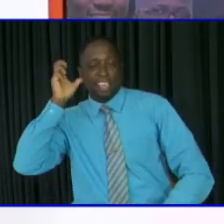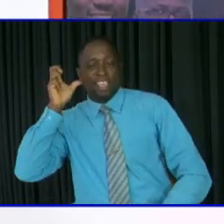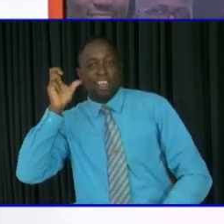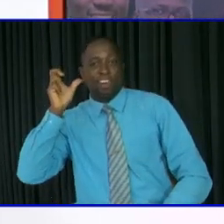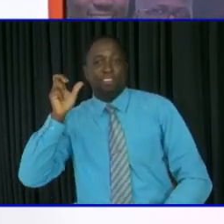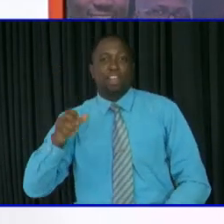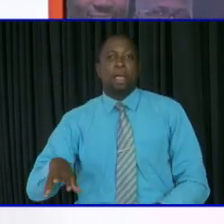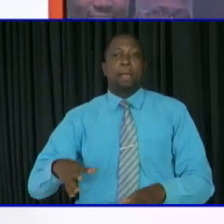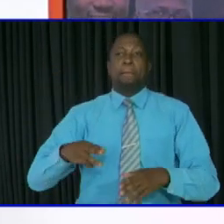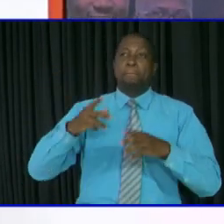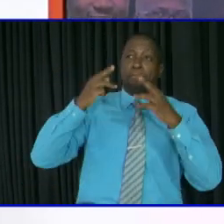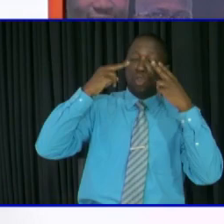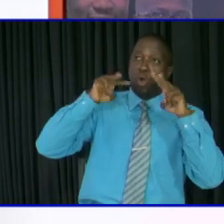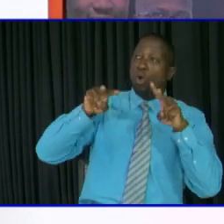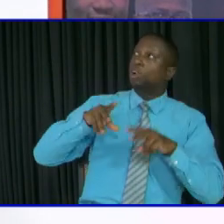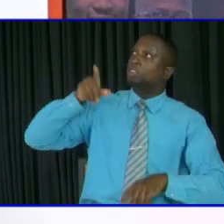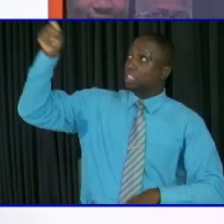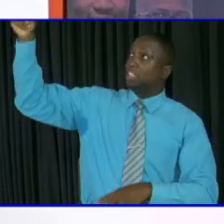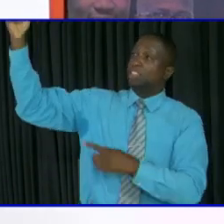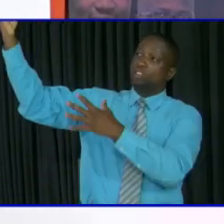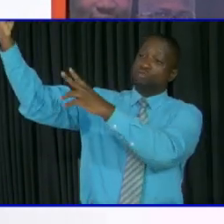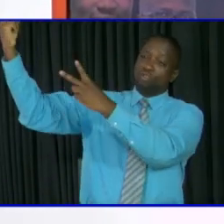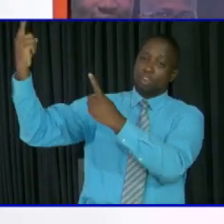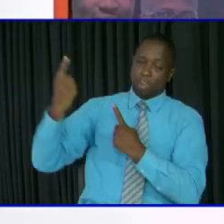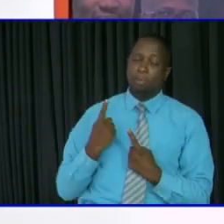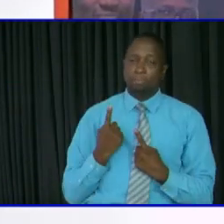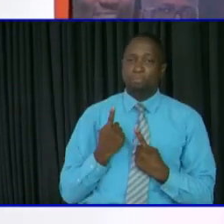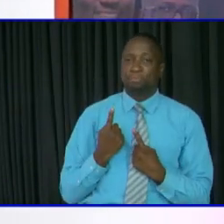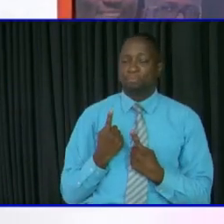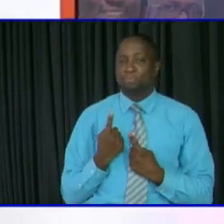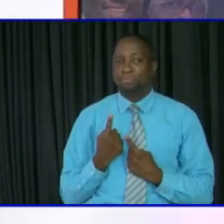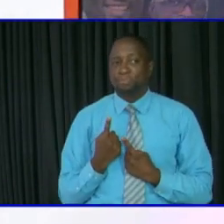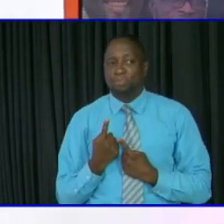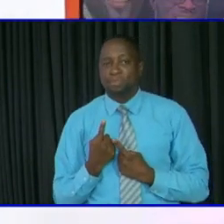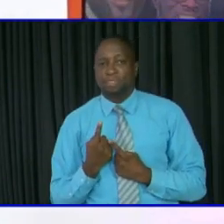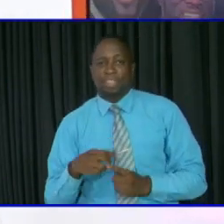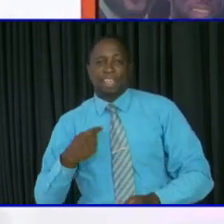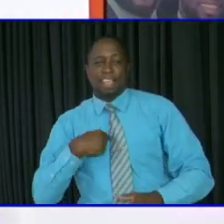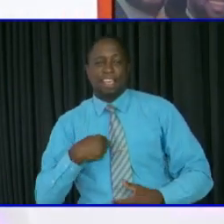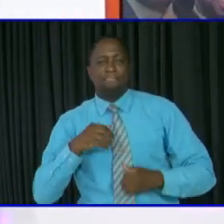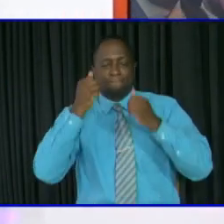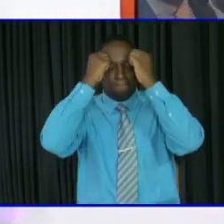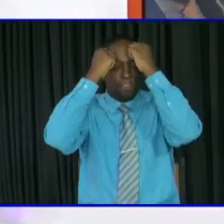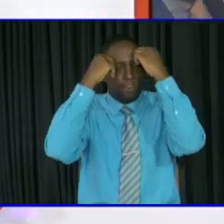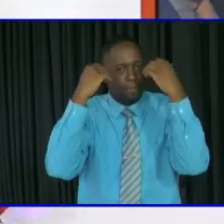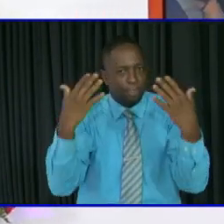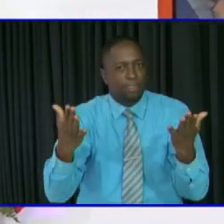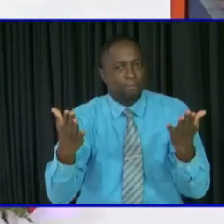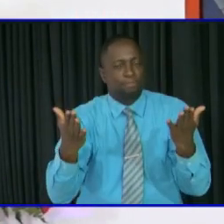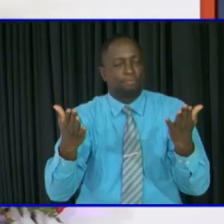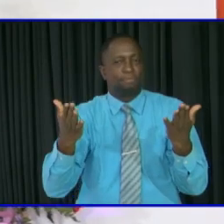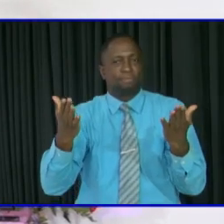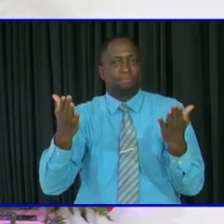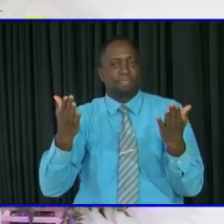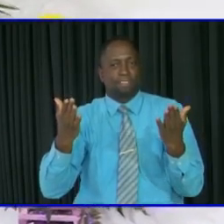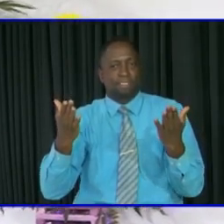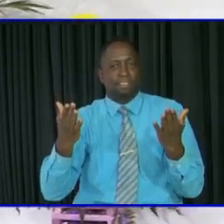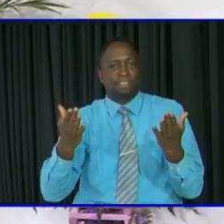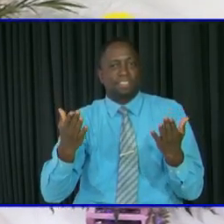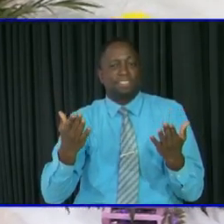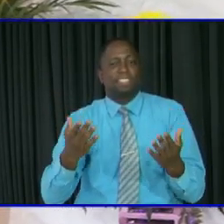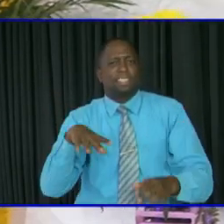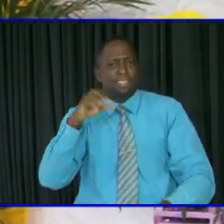go ye out to meet him. I submit to you, my friends, that yes, there are